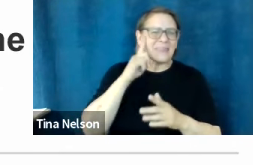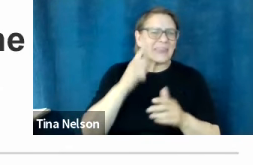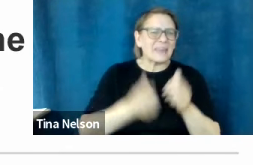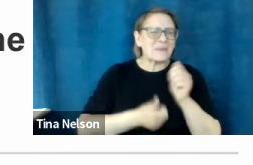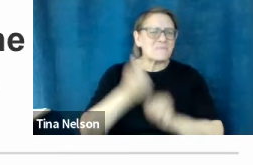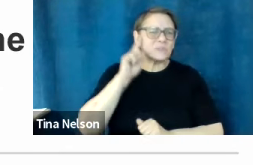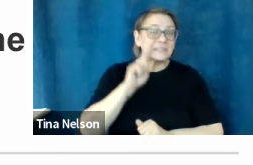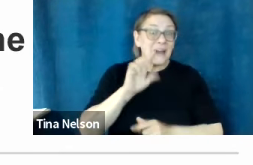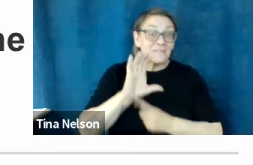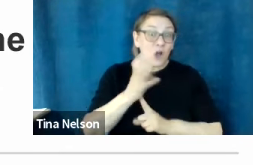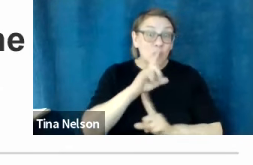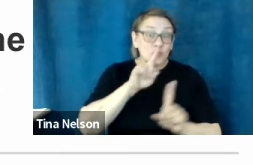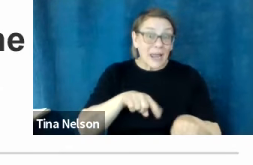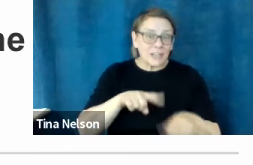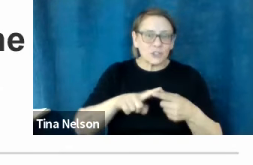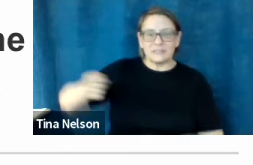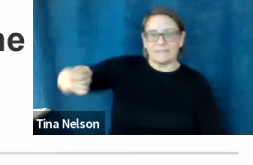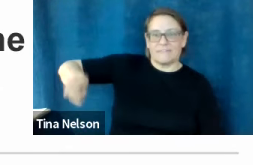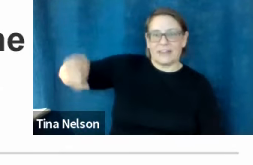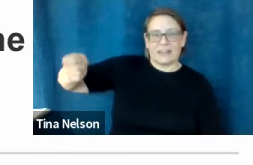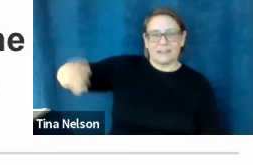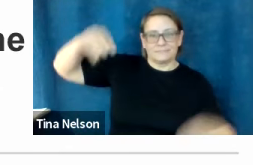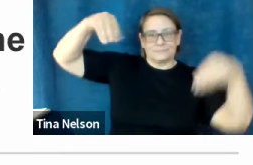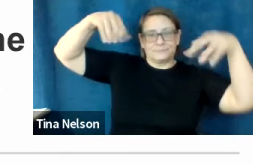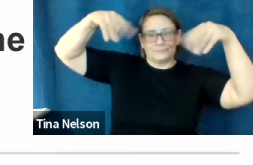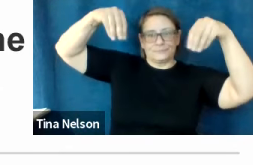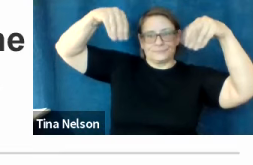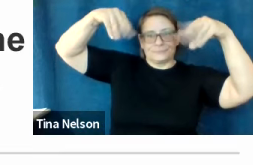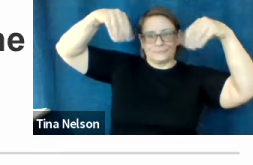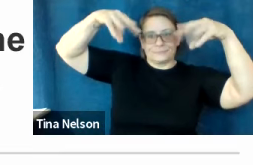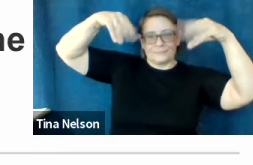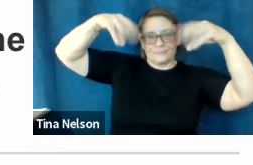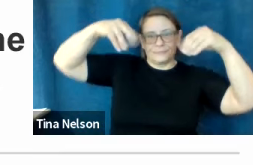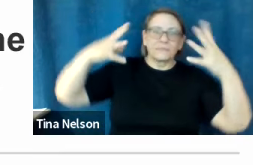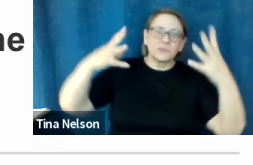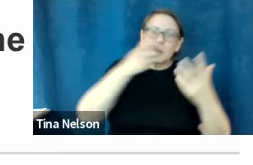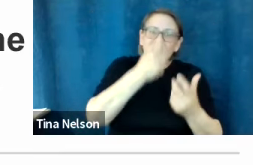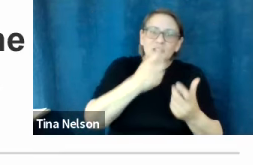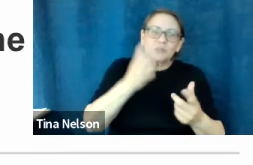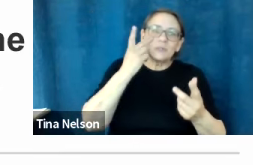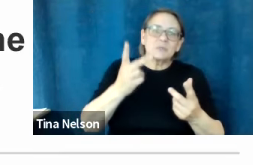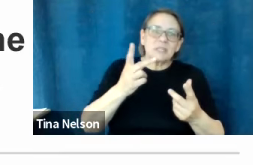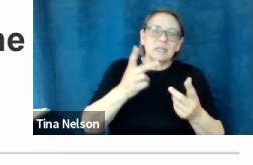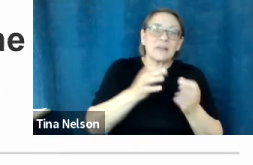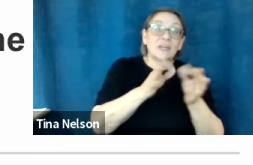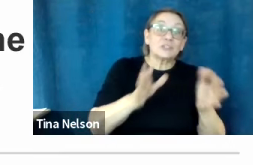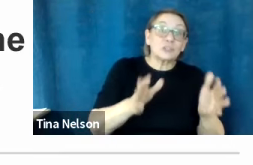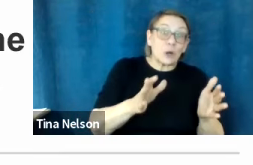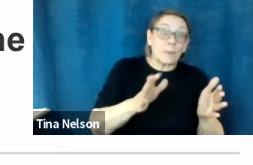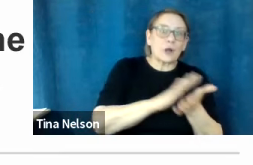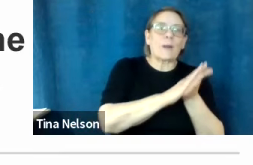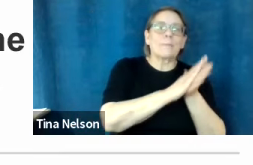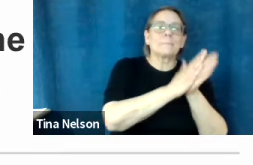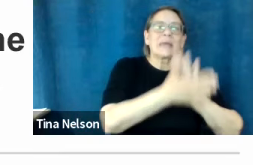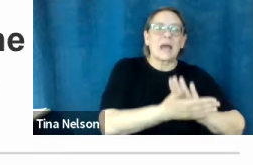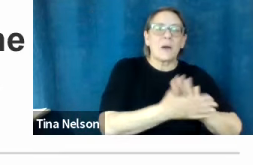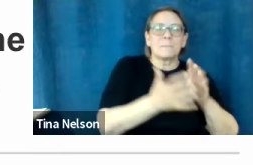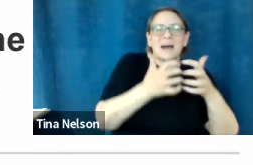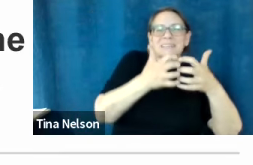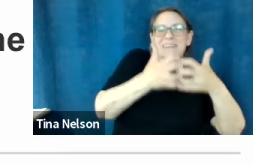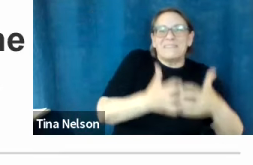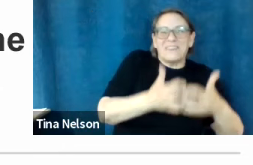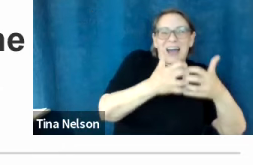number two, flick the lights to gain people's attention. So it's interesting to see the interpreter become a device or